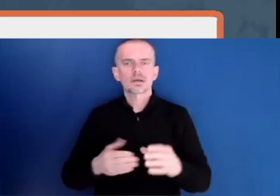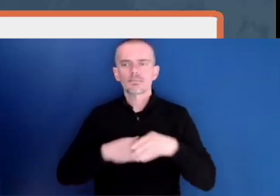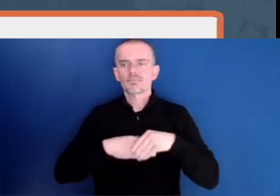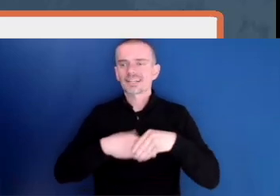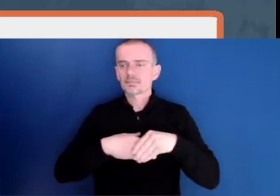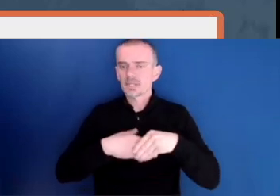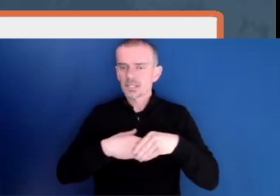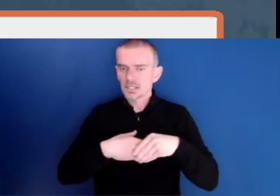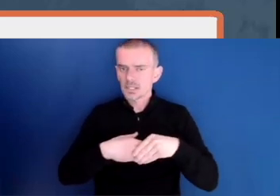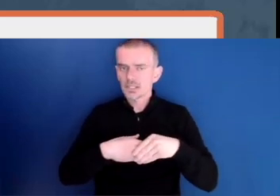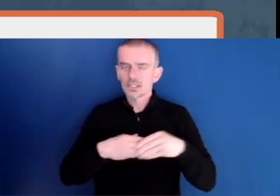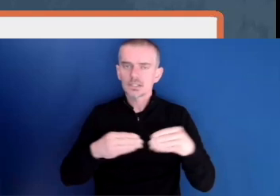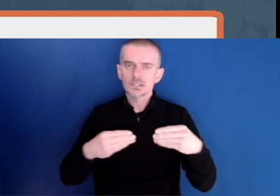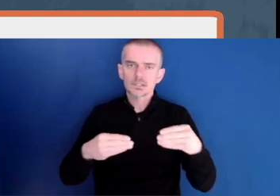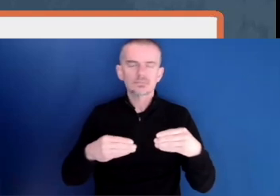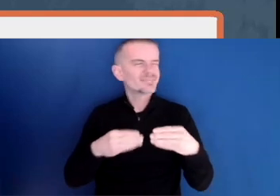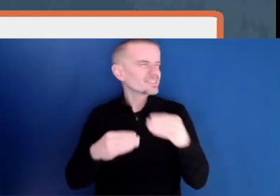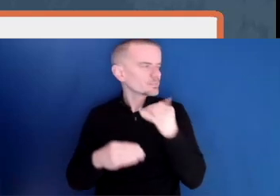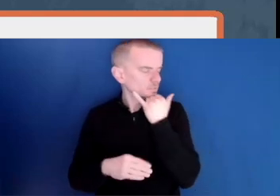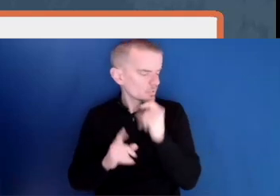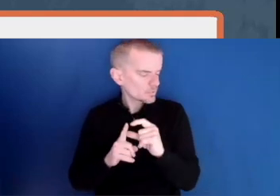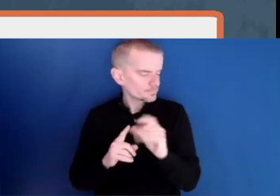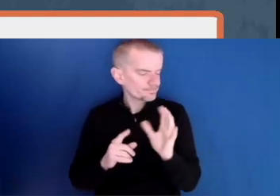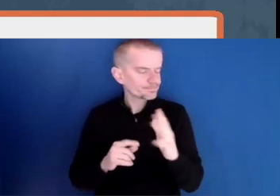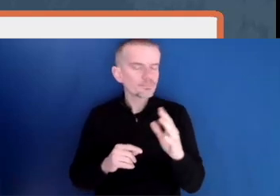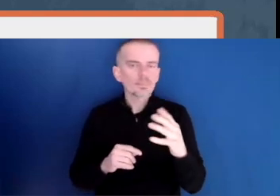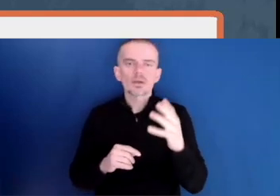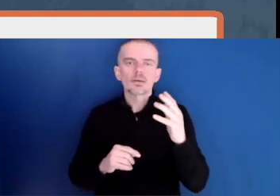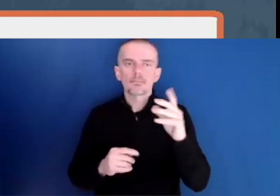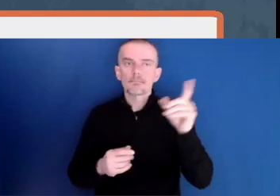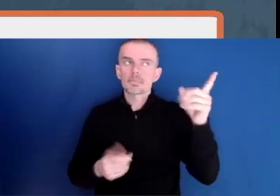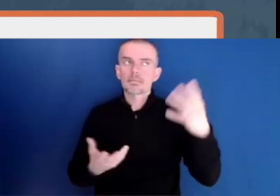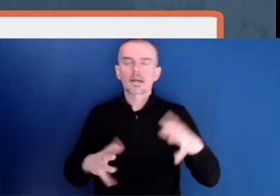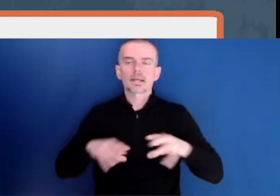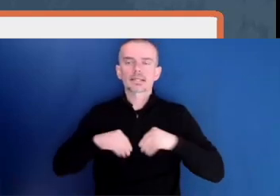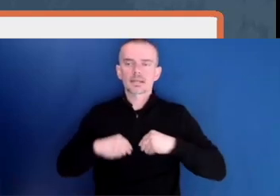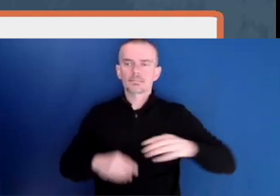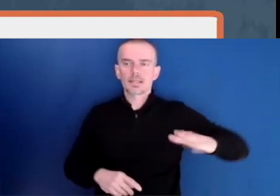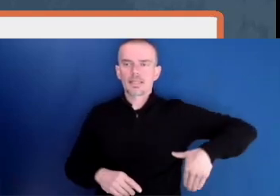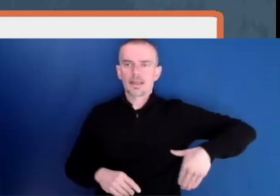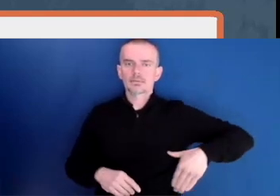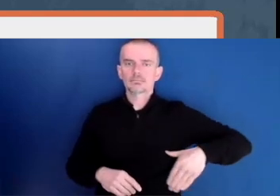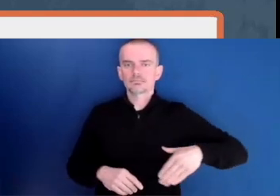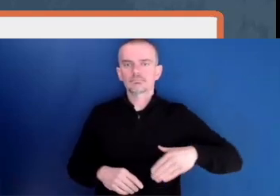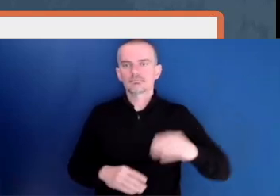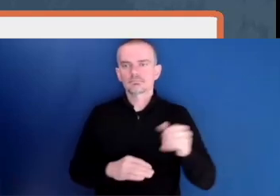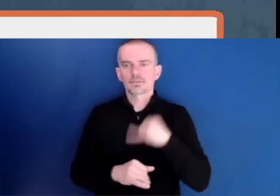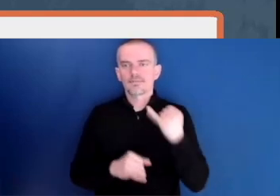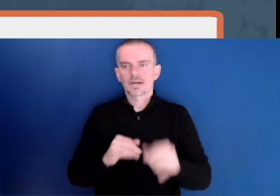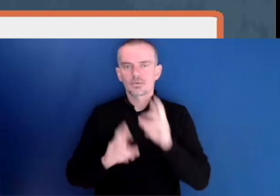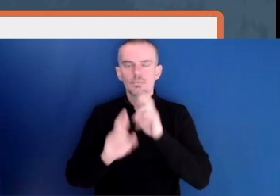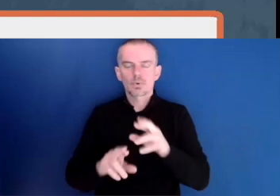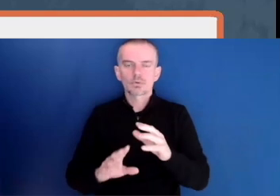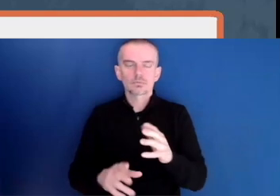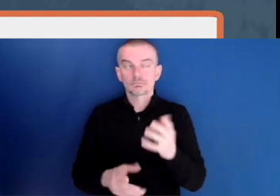flexibility, maybe flexibility is the wrong word, but they may accept a late, final report. But just